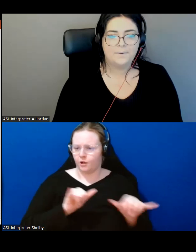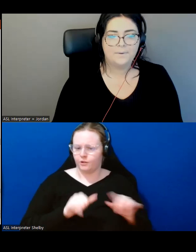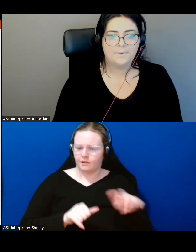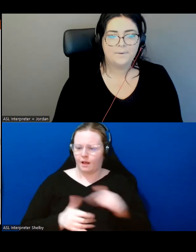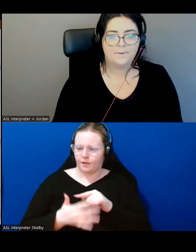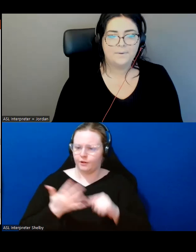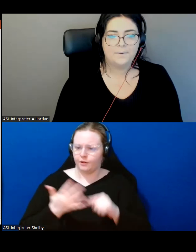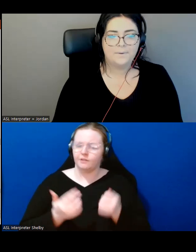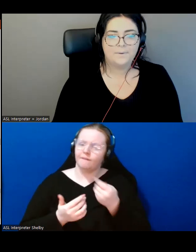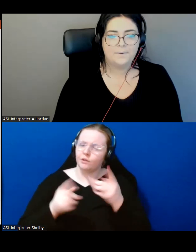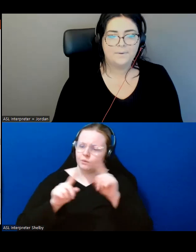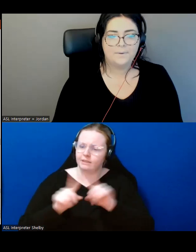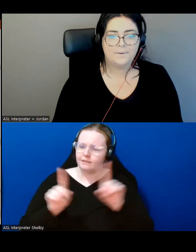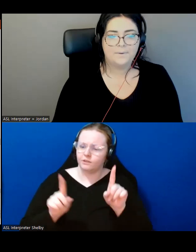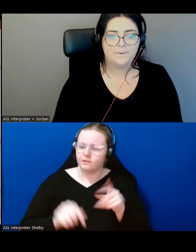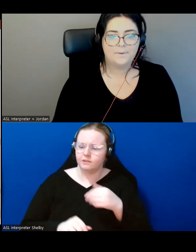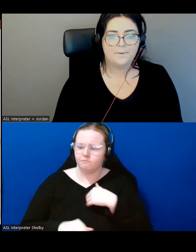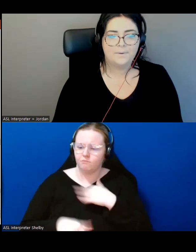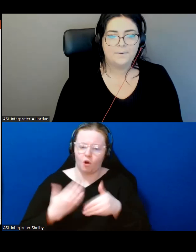different. Of course, we all have our little uniqueness.